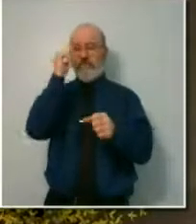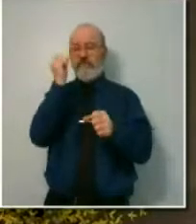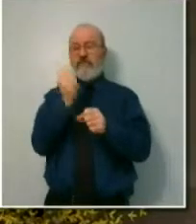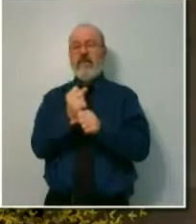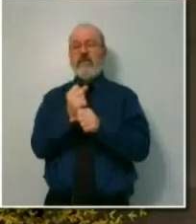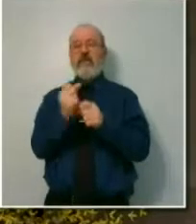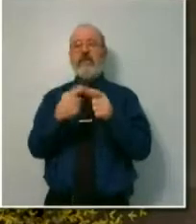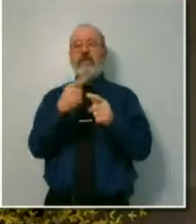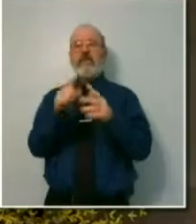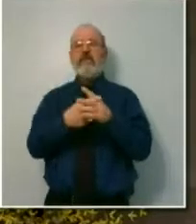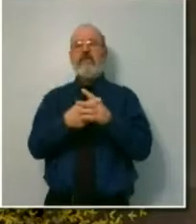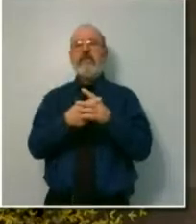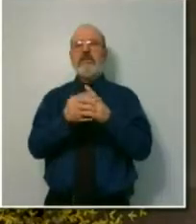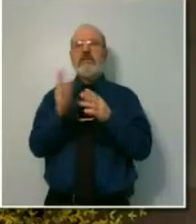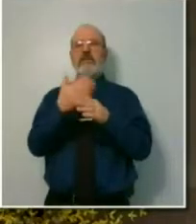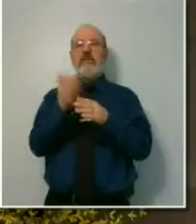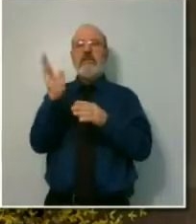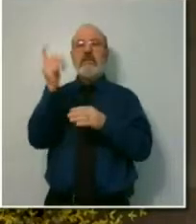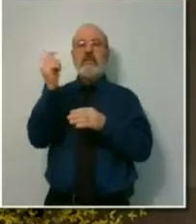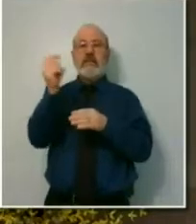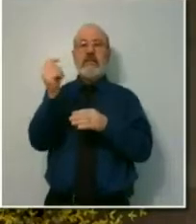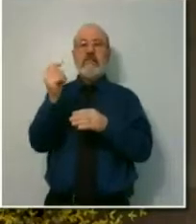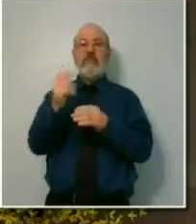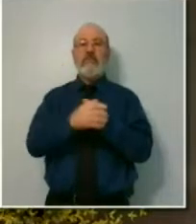testimonies. We asked for prayer